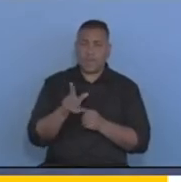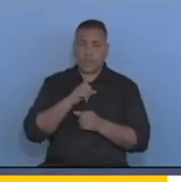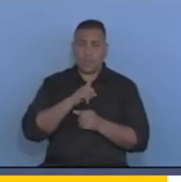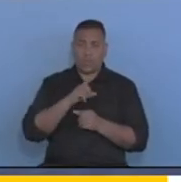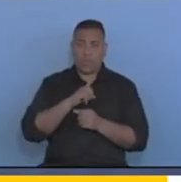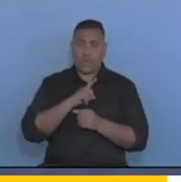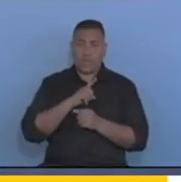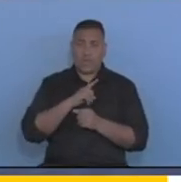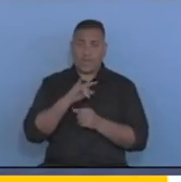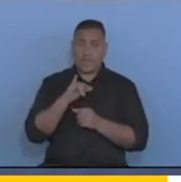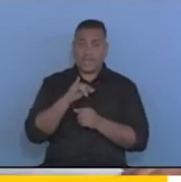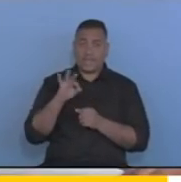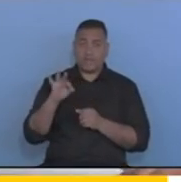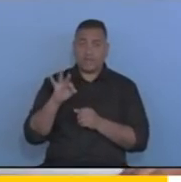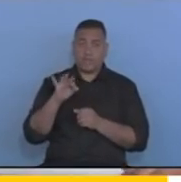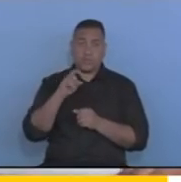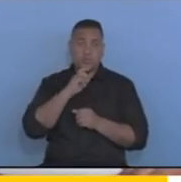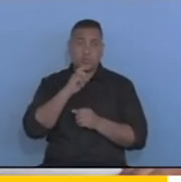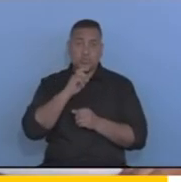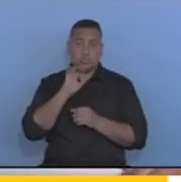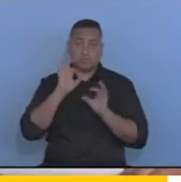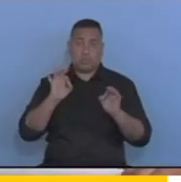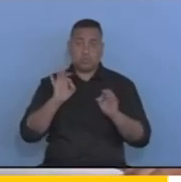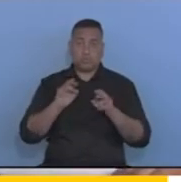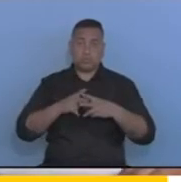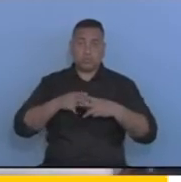the proper tool for the proper job, I mean,